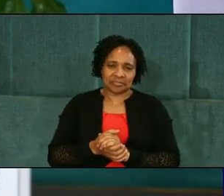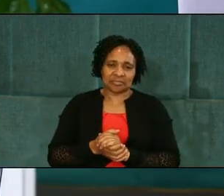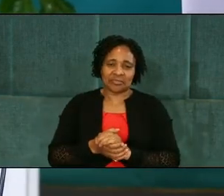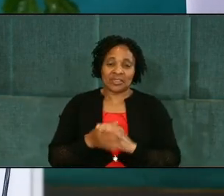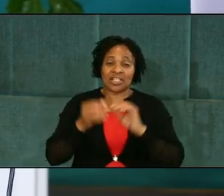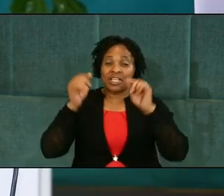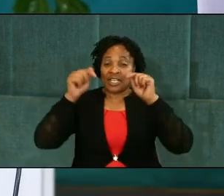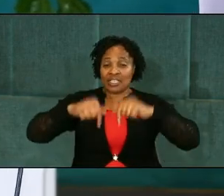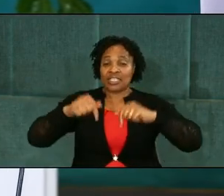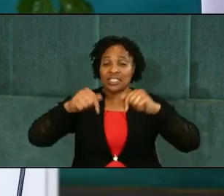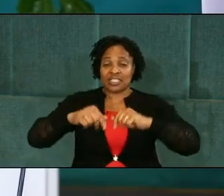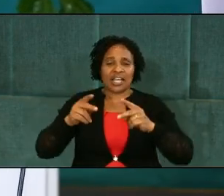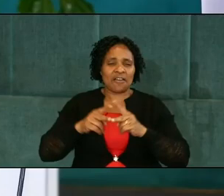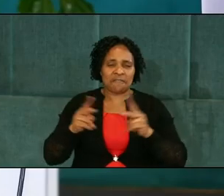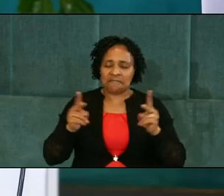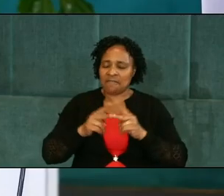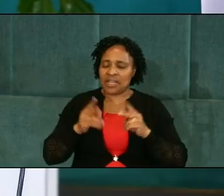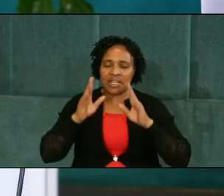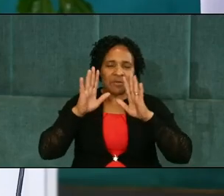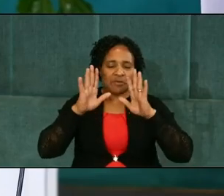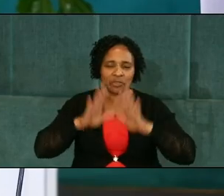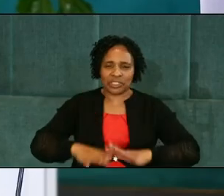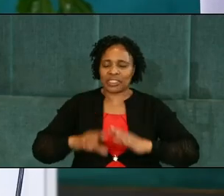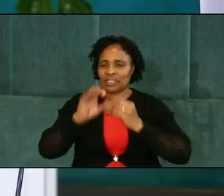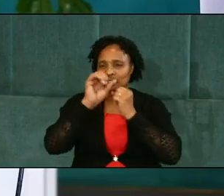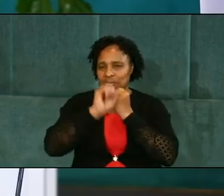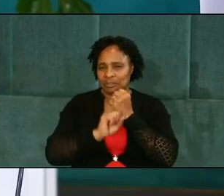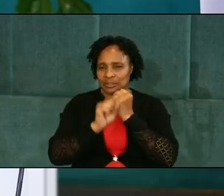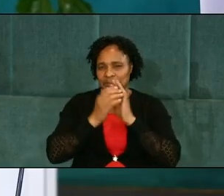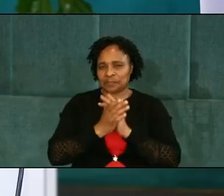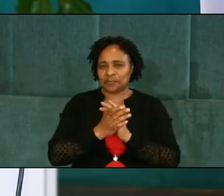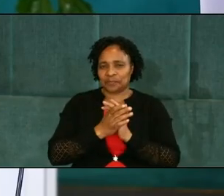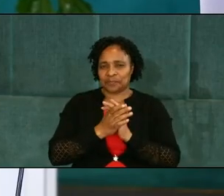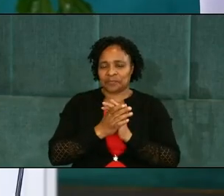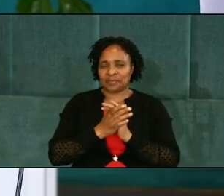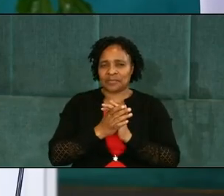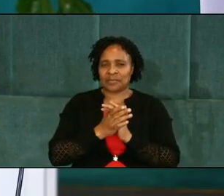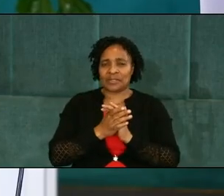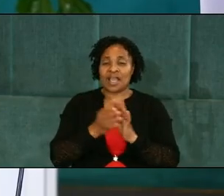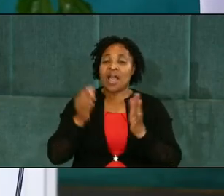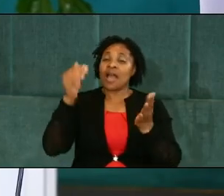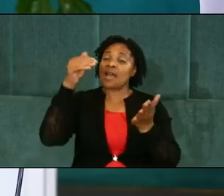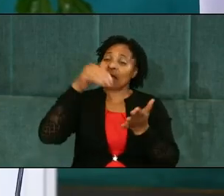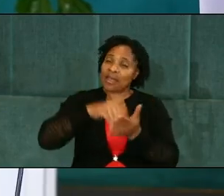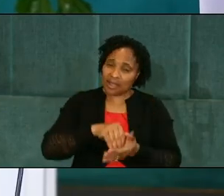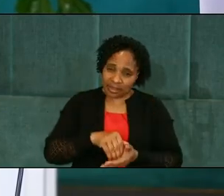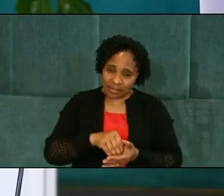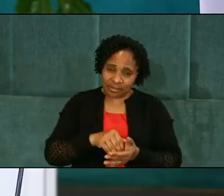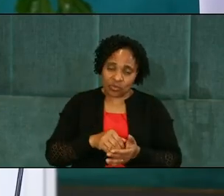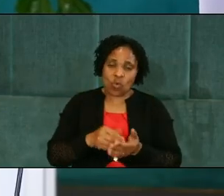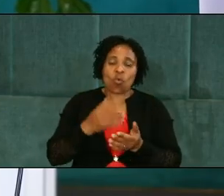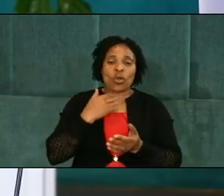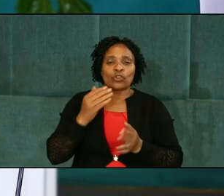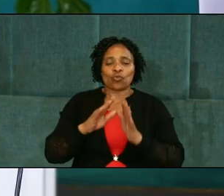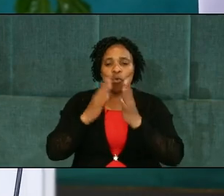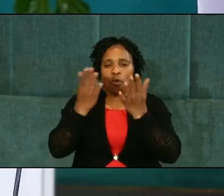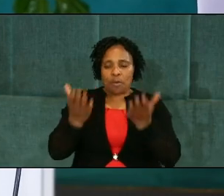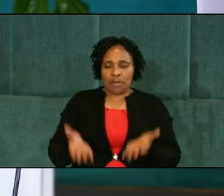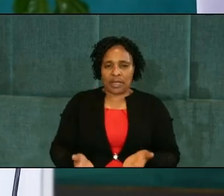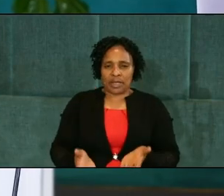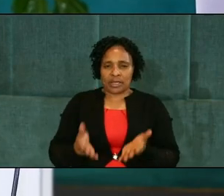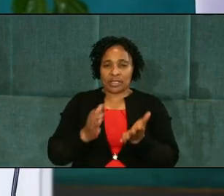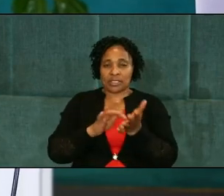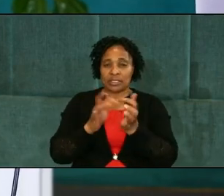this is a very important subject. And again, we cannot open your words